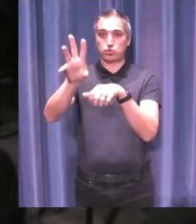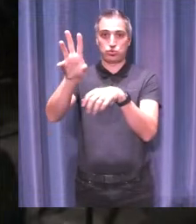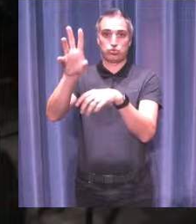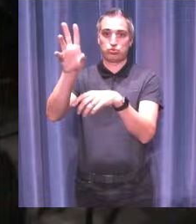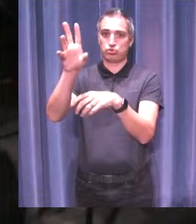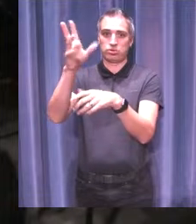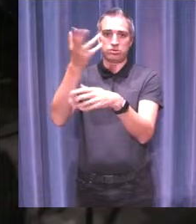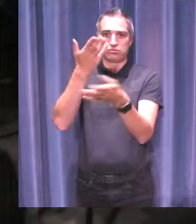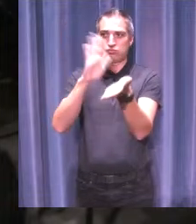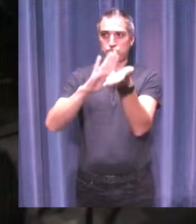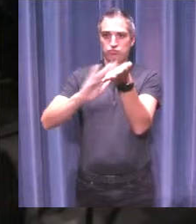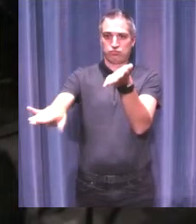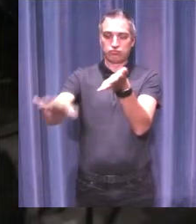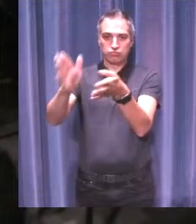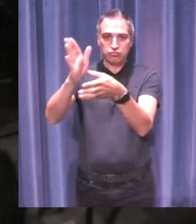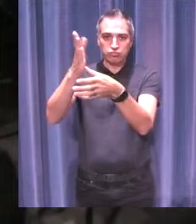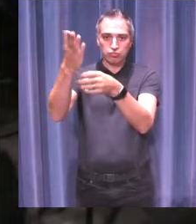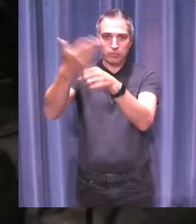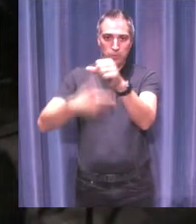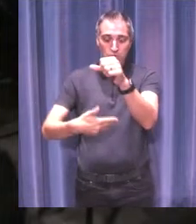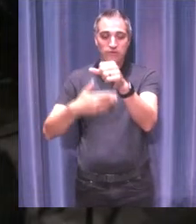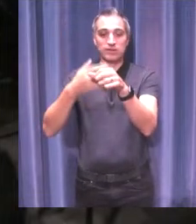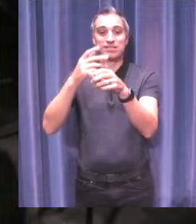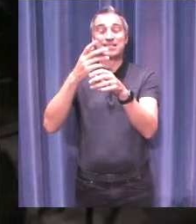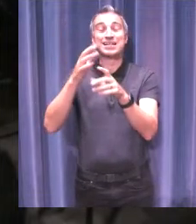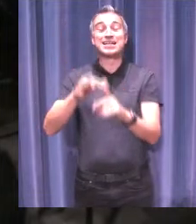upon hiring of a permanent president.